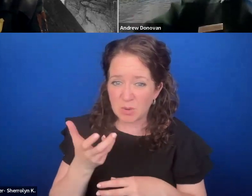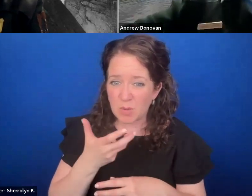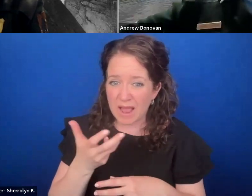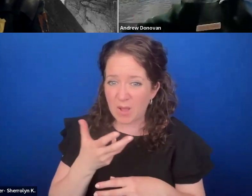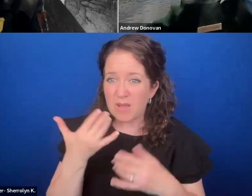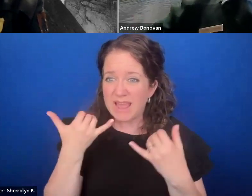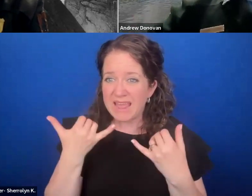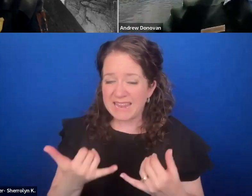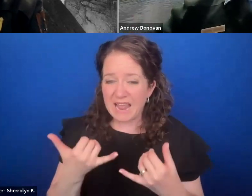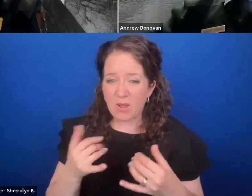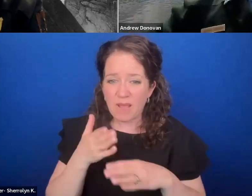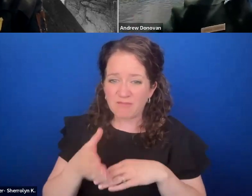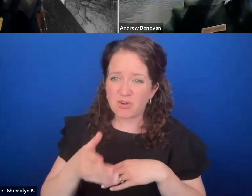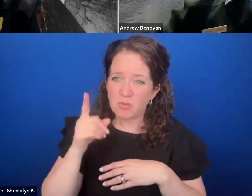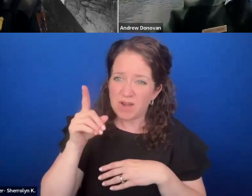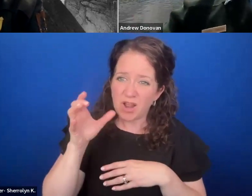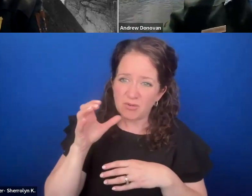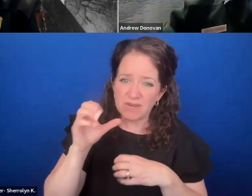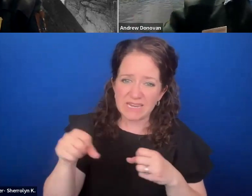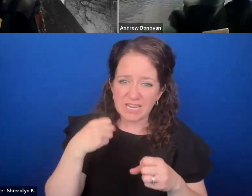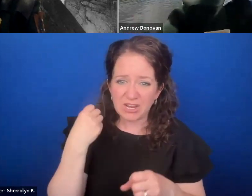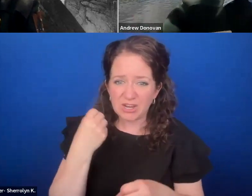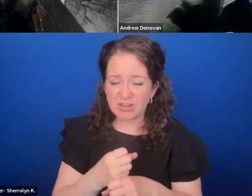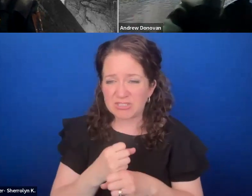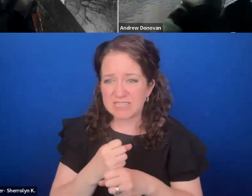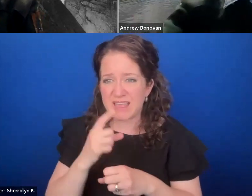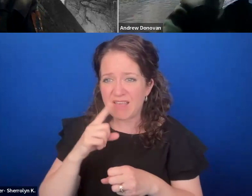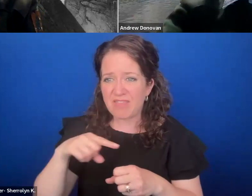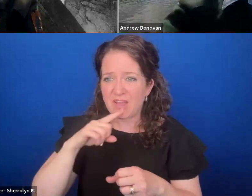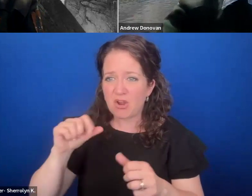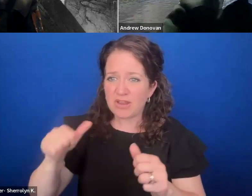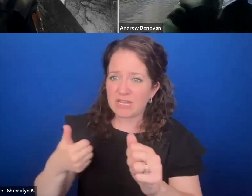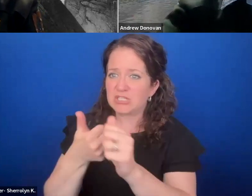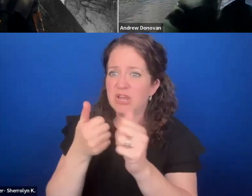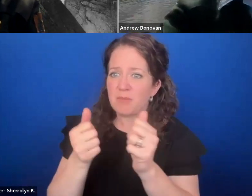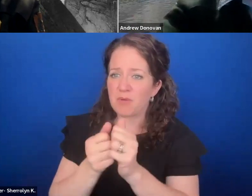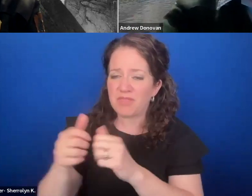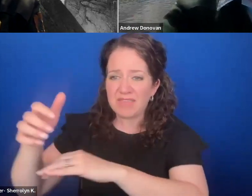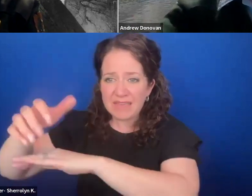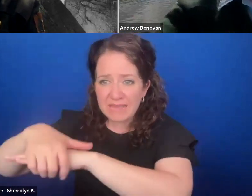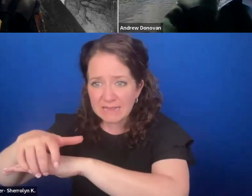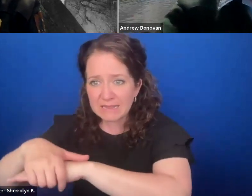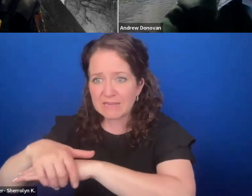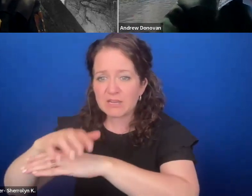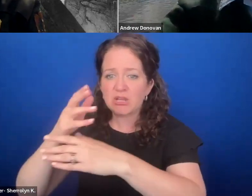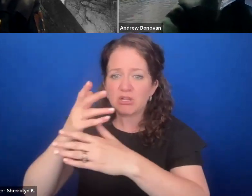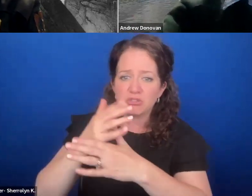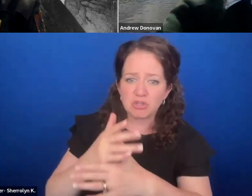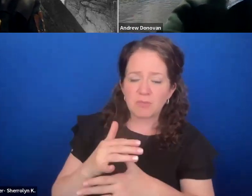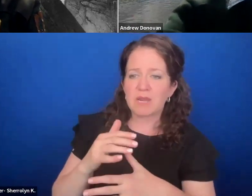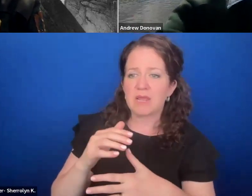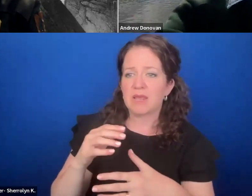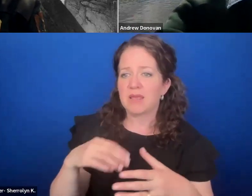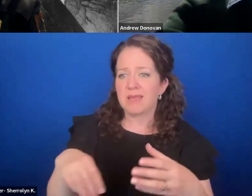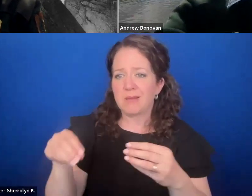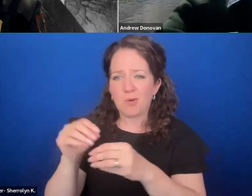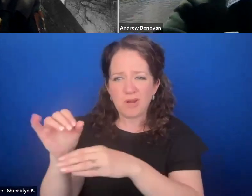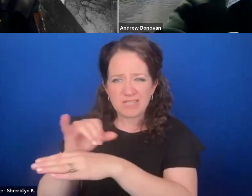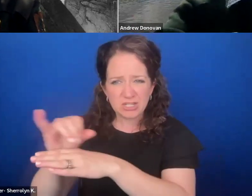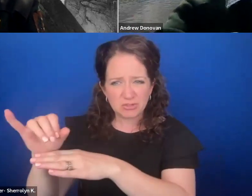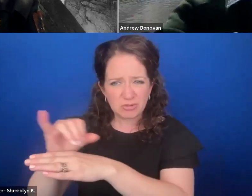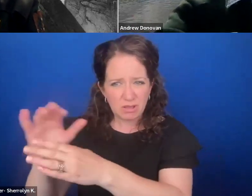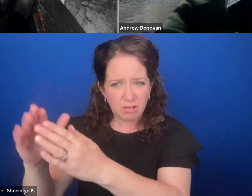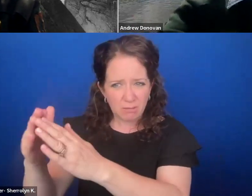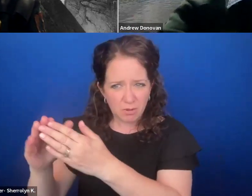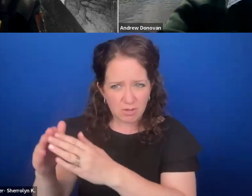England, Germany, you know, these other, you know, much more industrialized kind of communities. It's